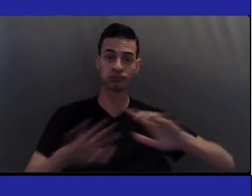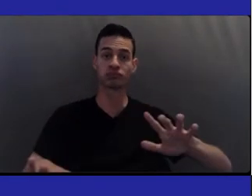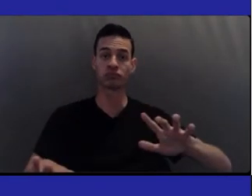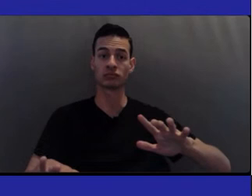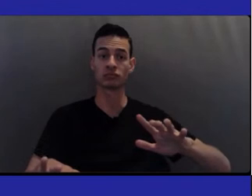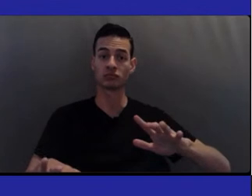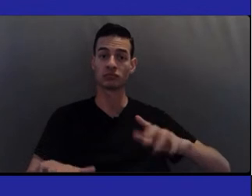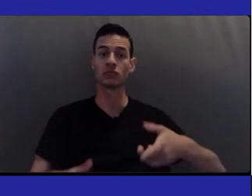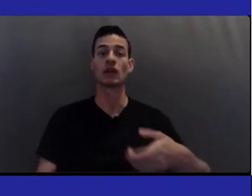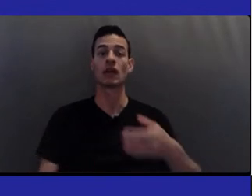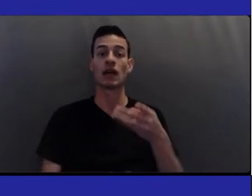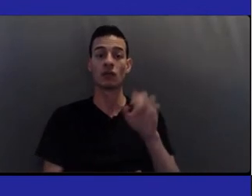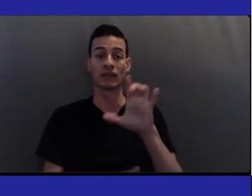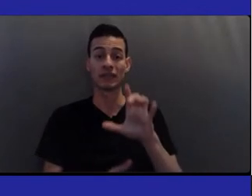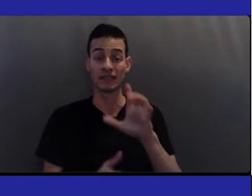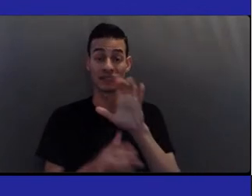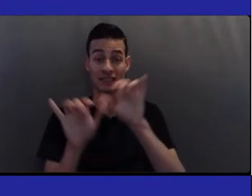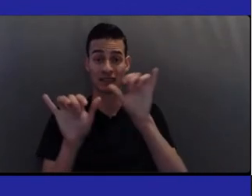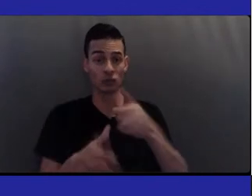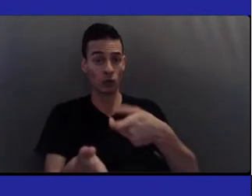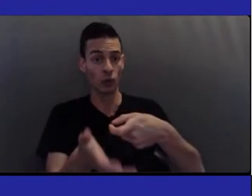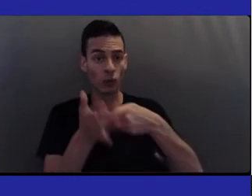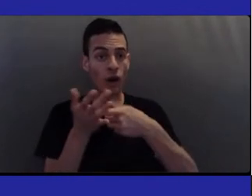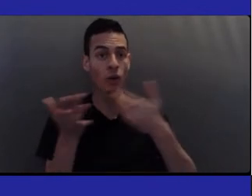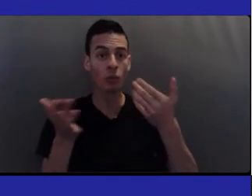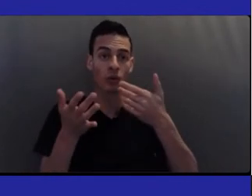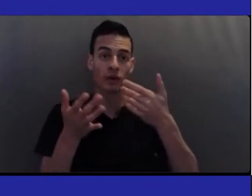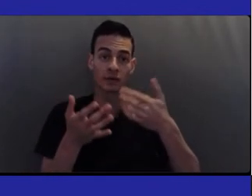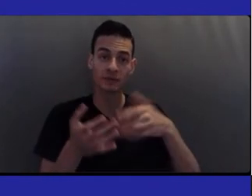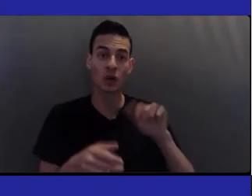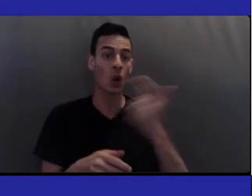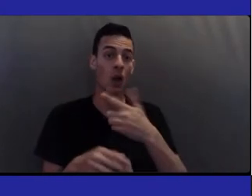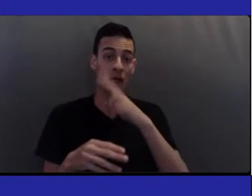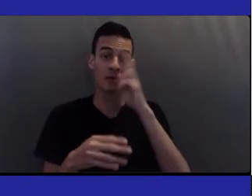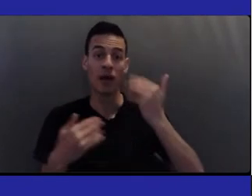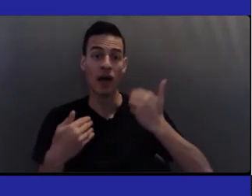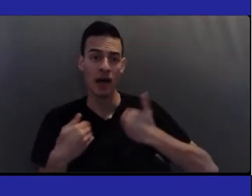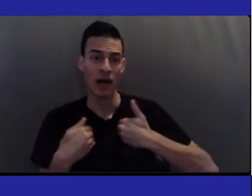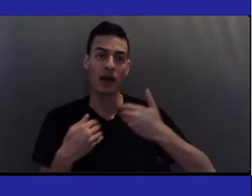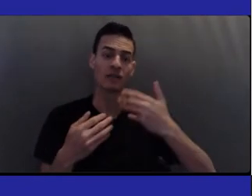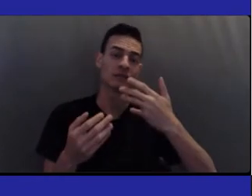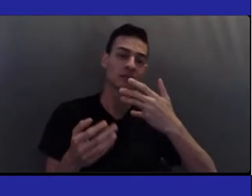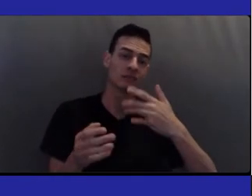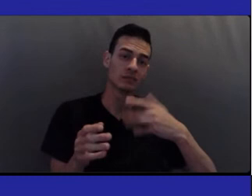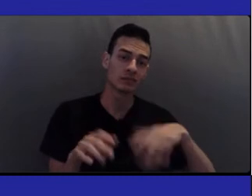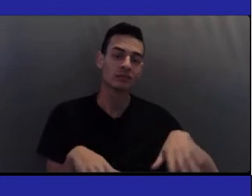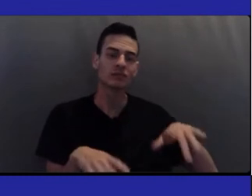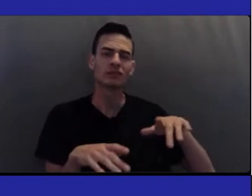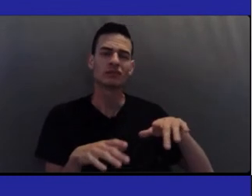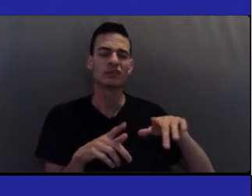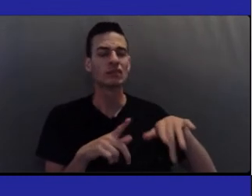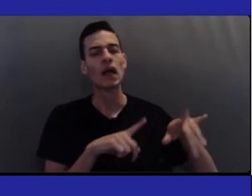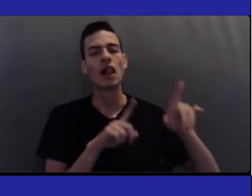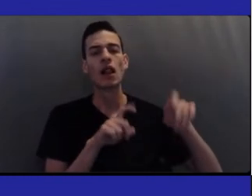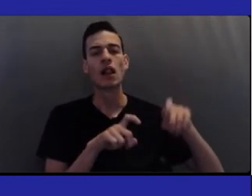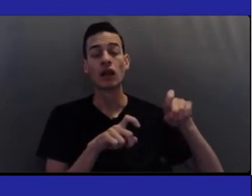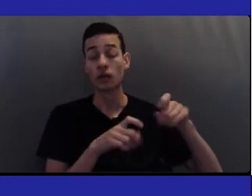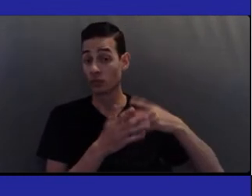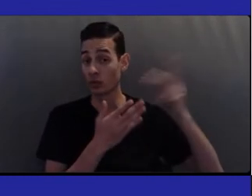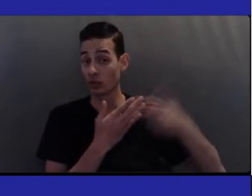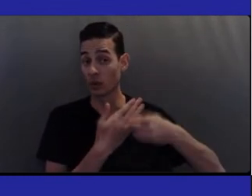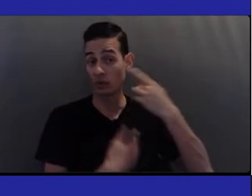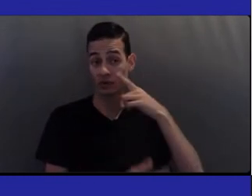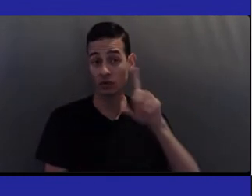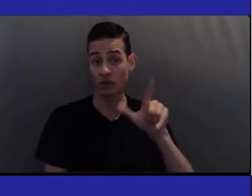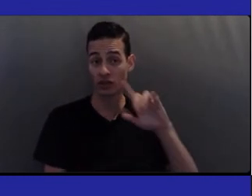post-acute systems and hospitals in New York City have a sampling program for Legionella testing in all of its